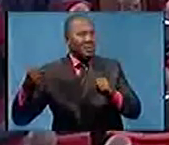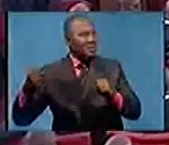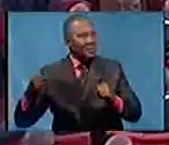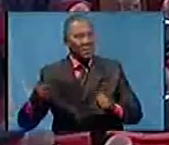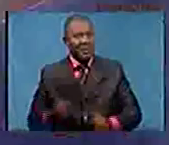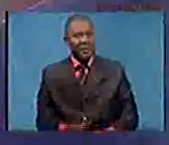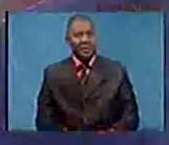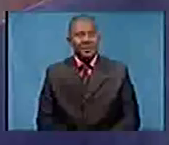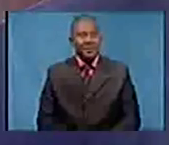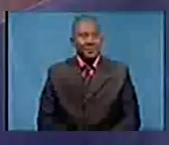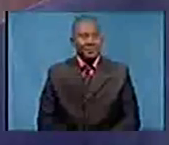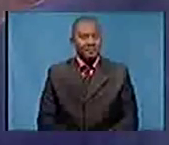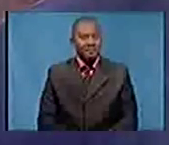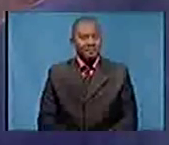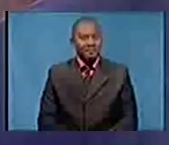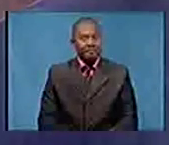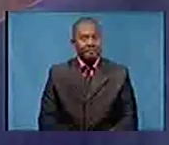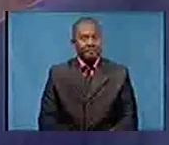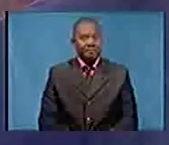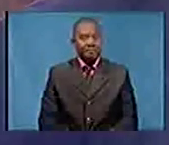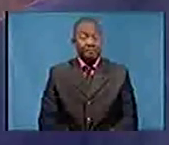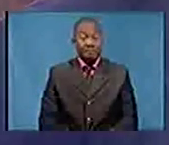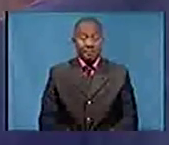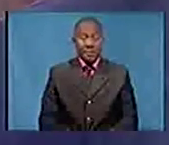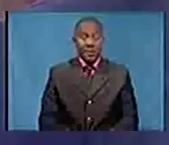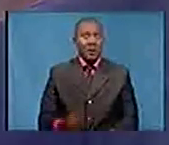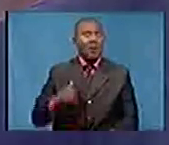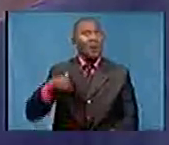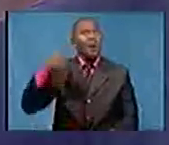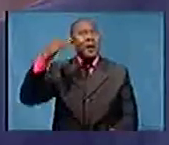Yes, a second. I'm sure he must be sweating by now.